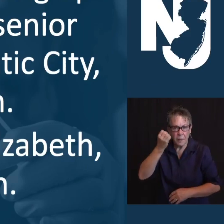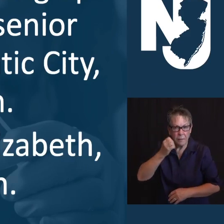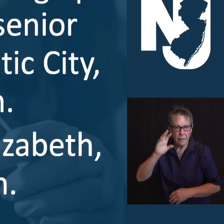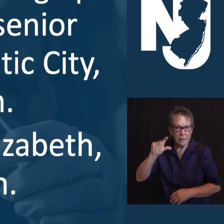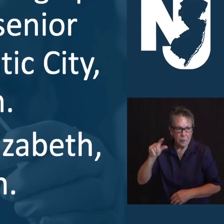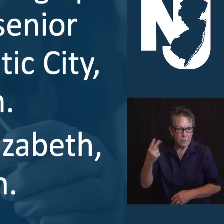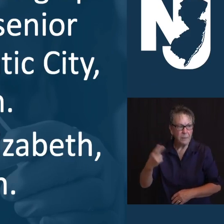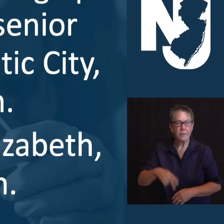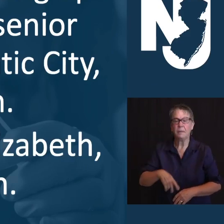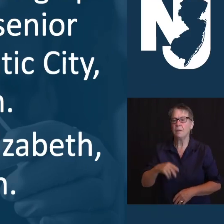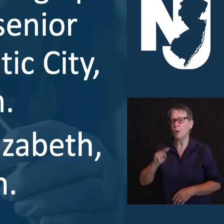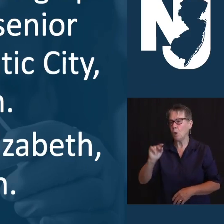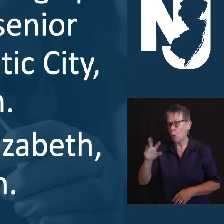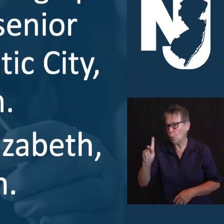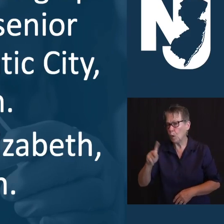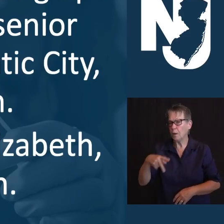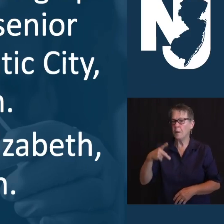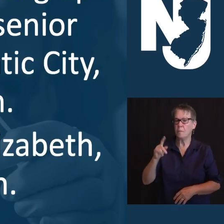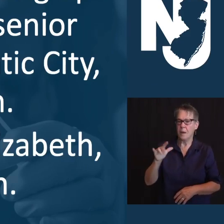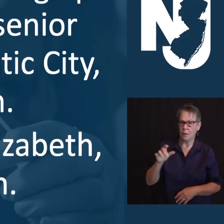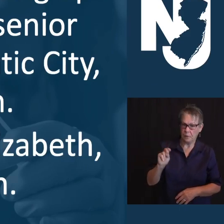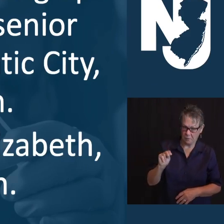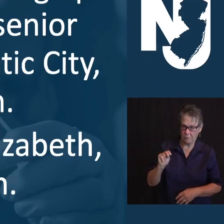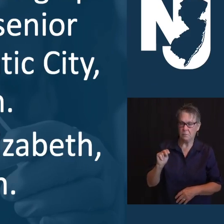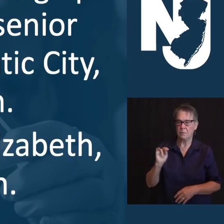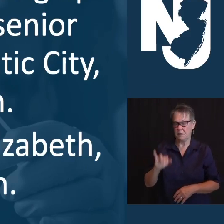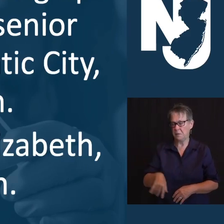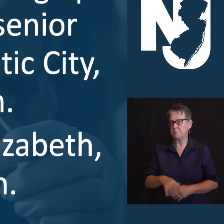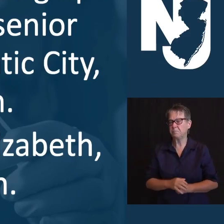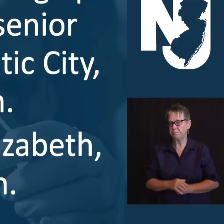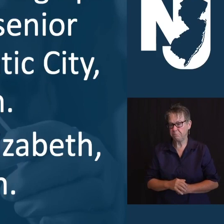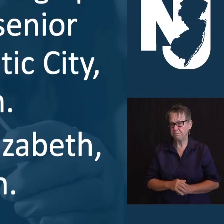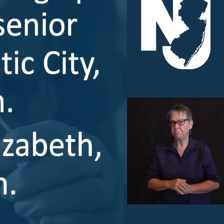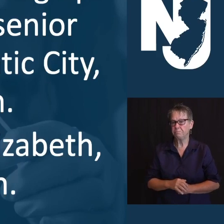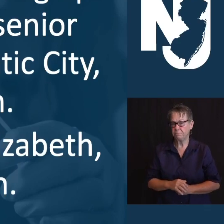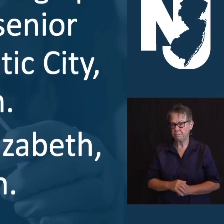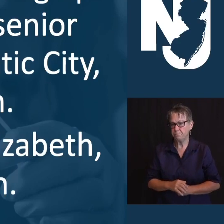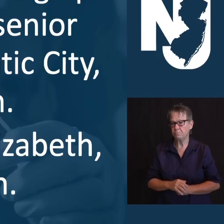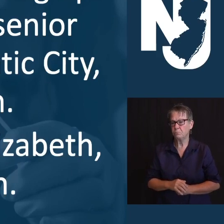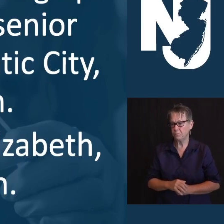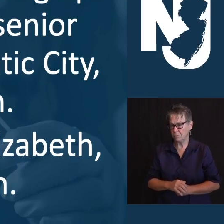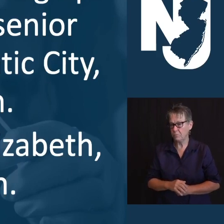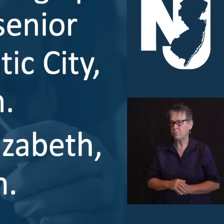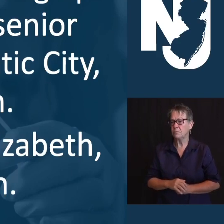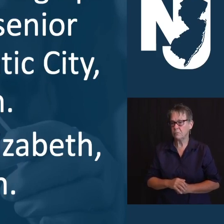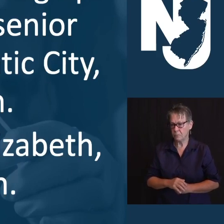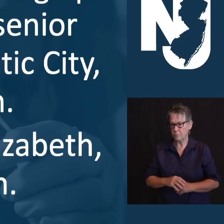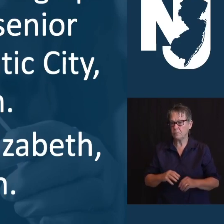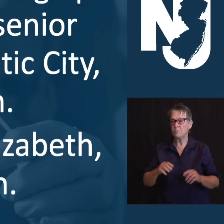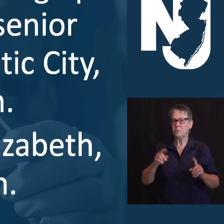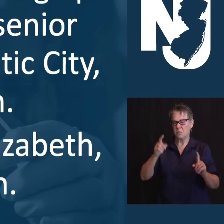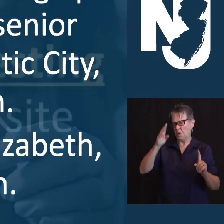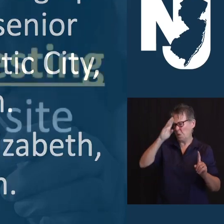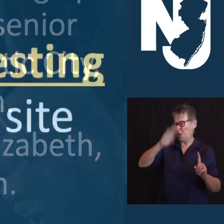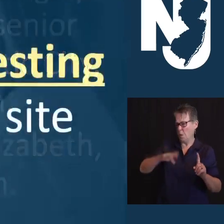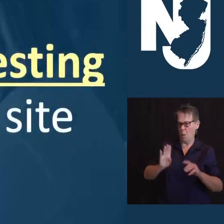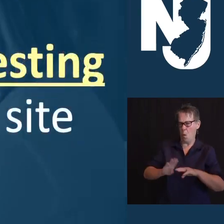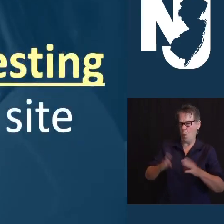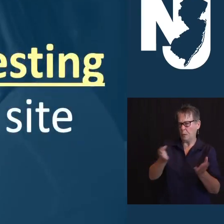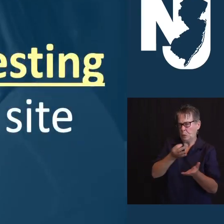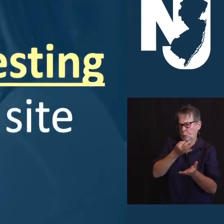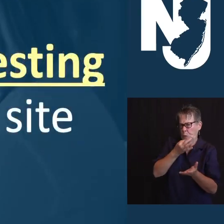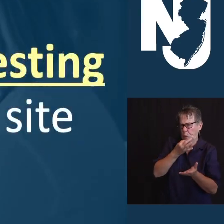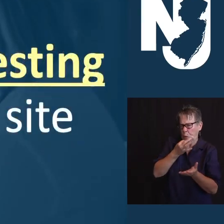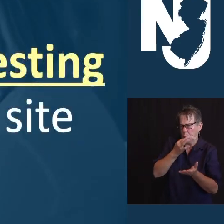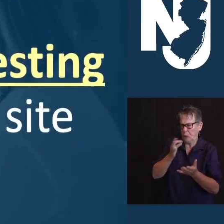in Newark, Elizabeth, and Patterson, which we know will be opening in the near future. And a reminder that